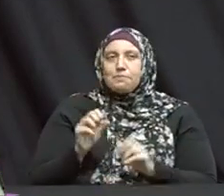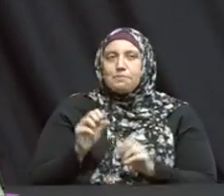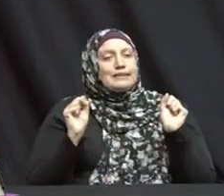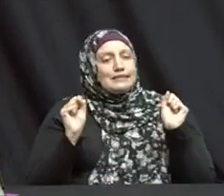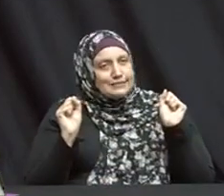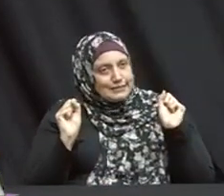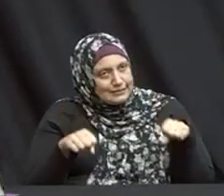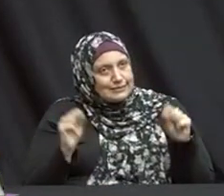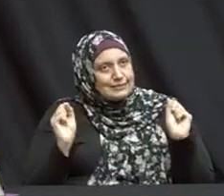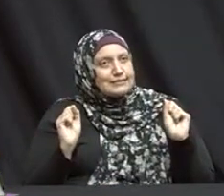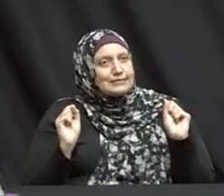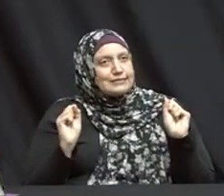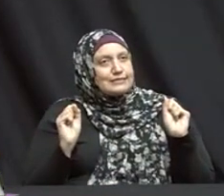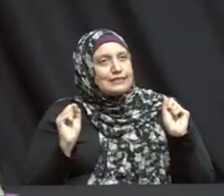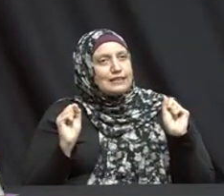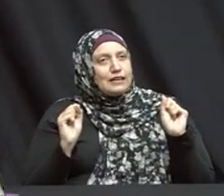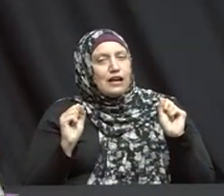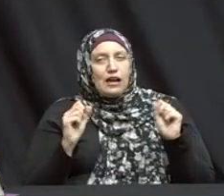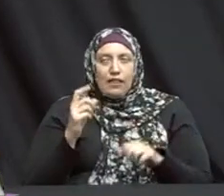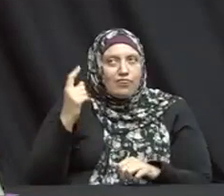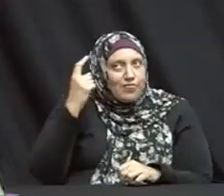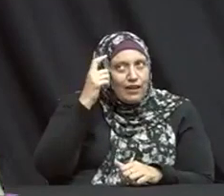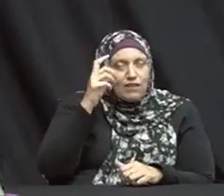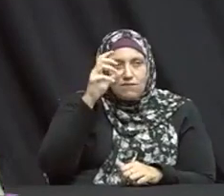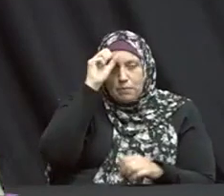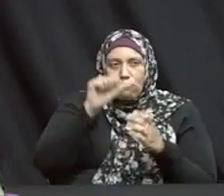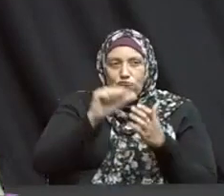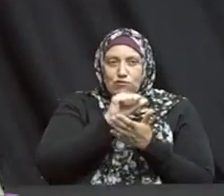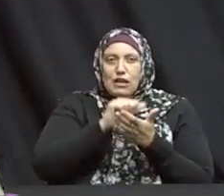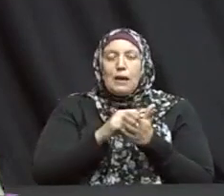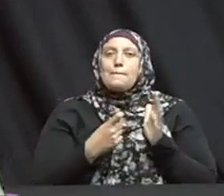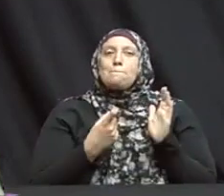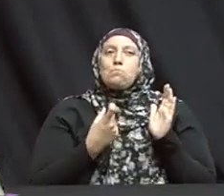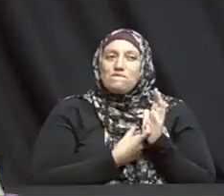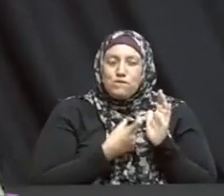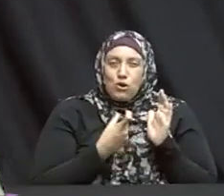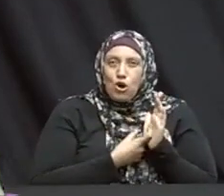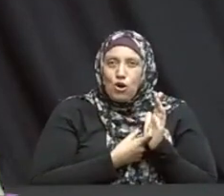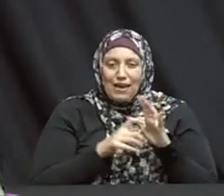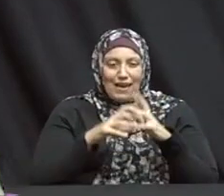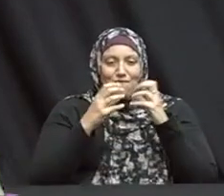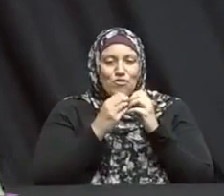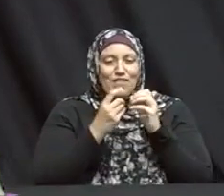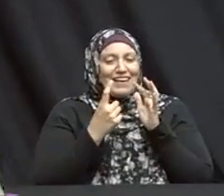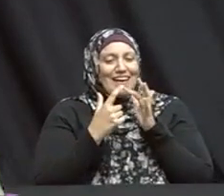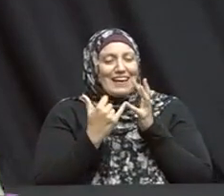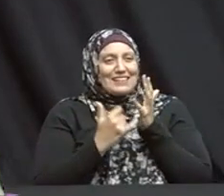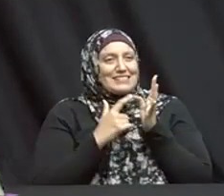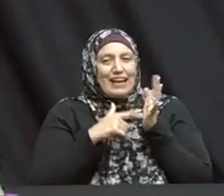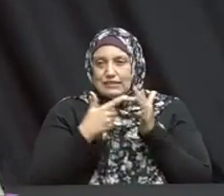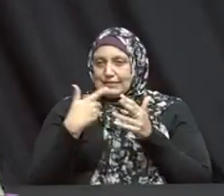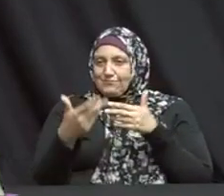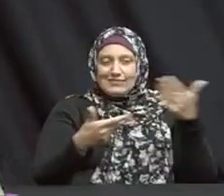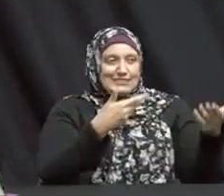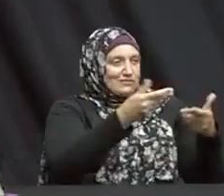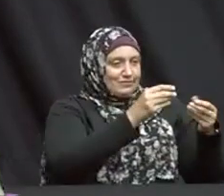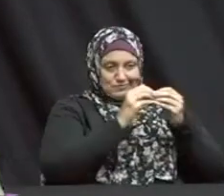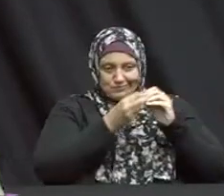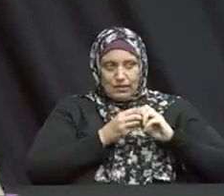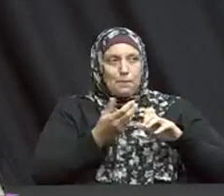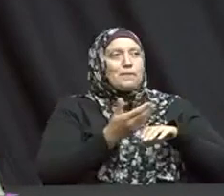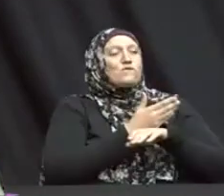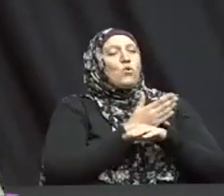is preferable to have your estate settled before you pass away. And I think maybe Hajdani